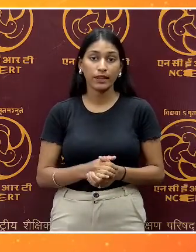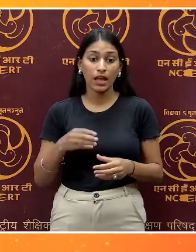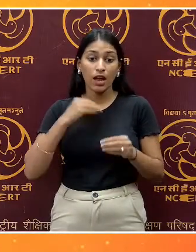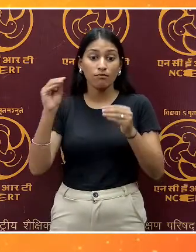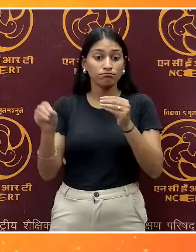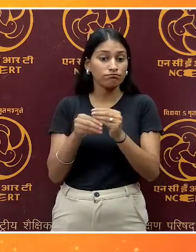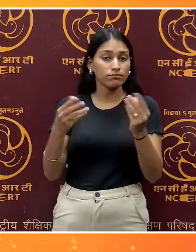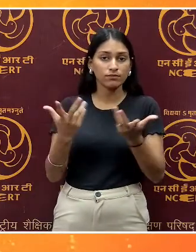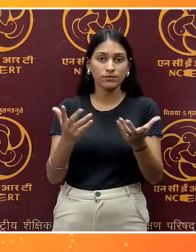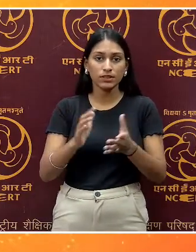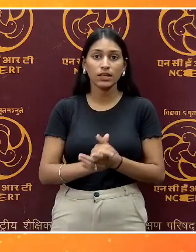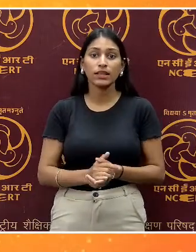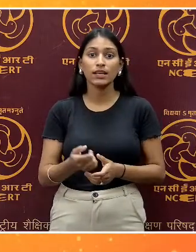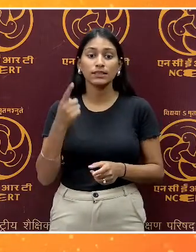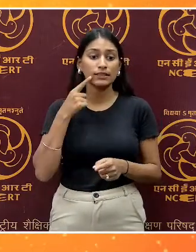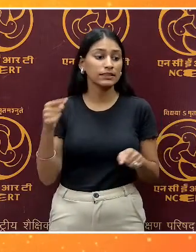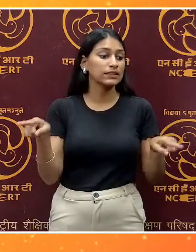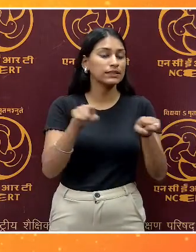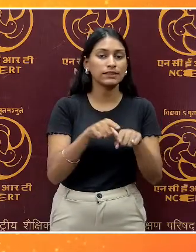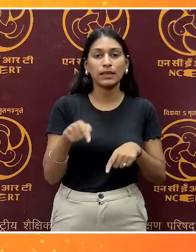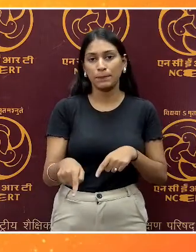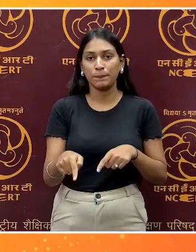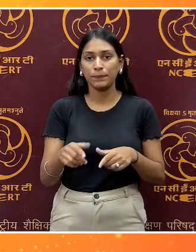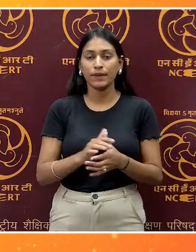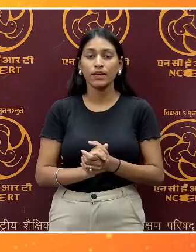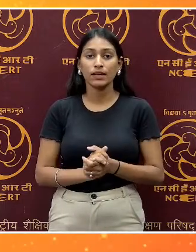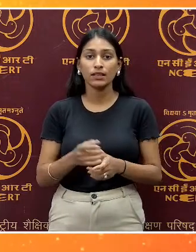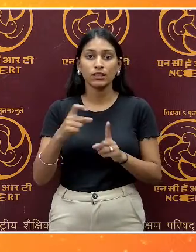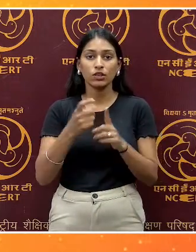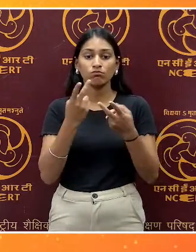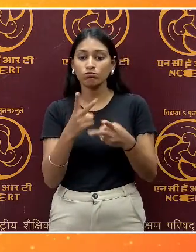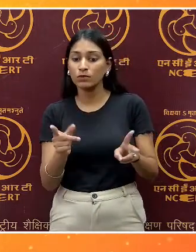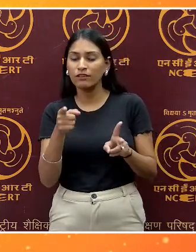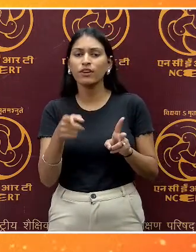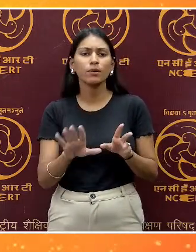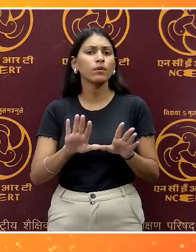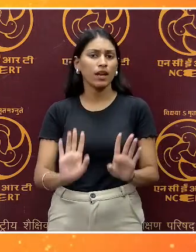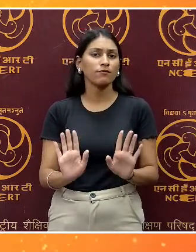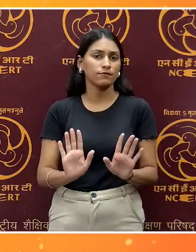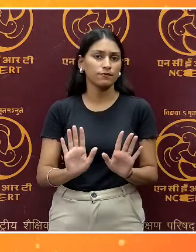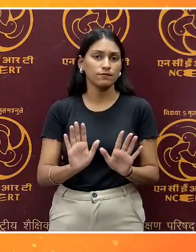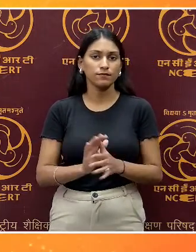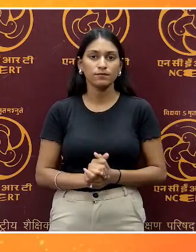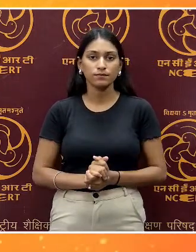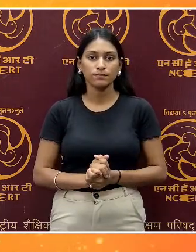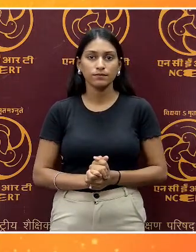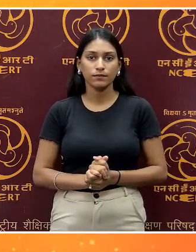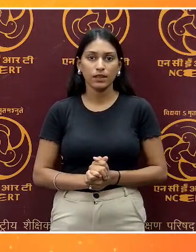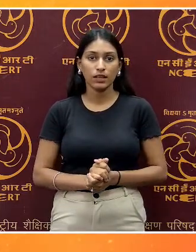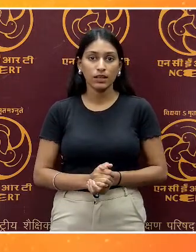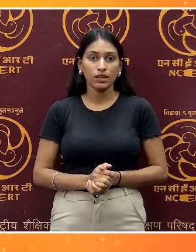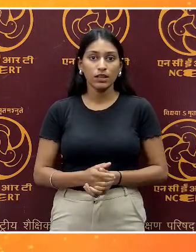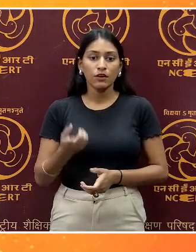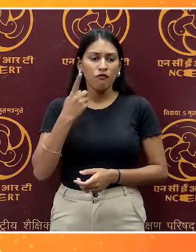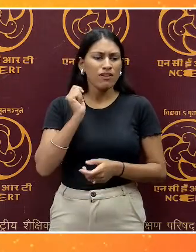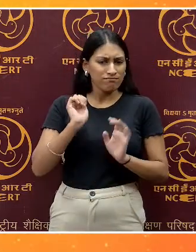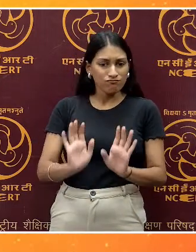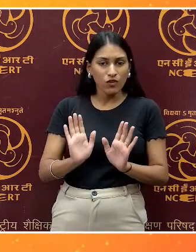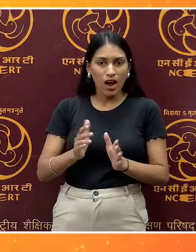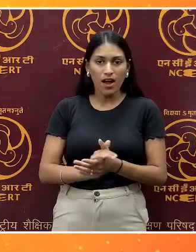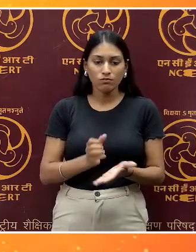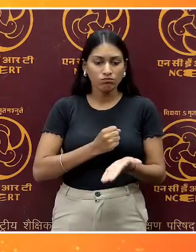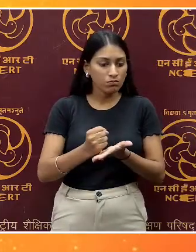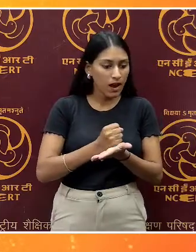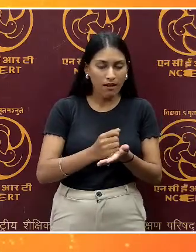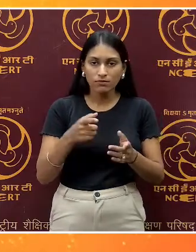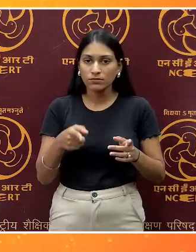of vectors, is it same as scalars or different than scalars? Triangle law of vector addition, the